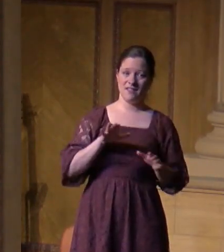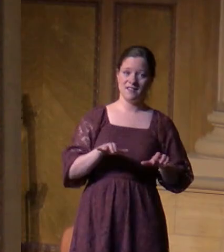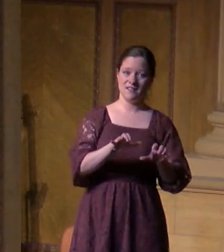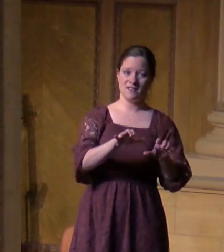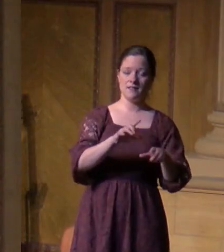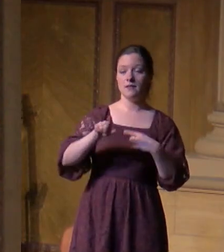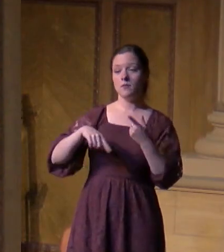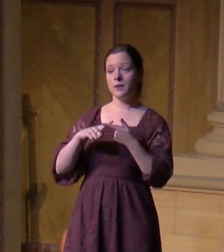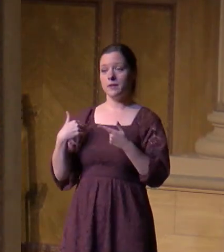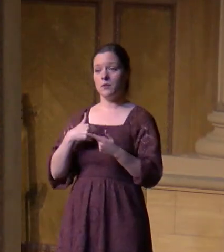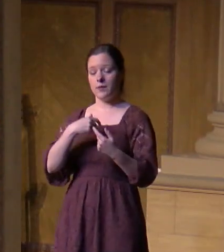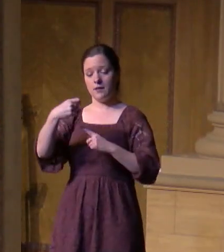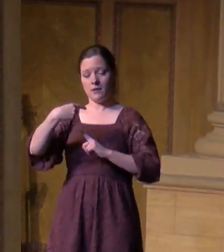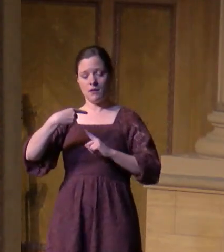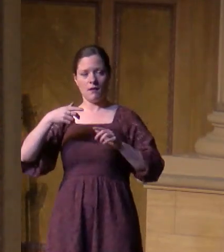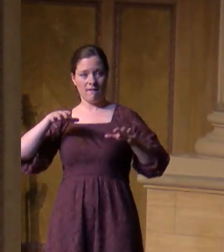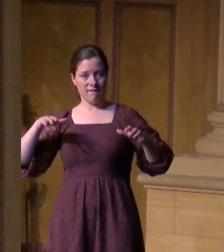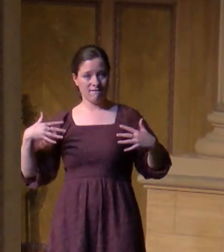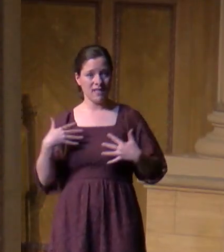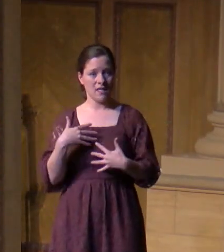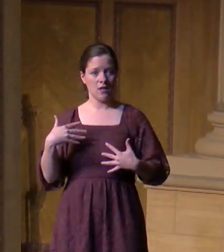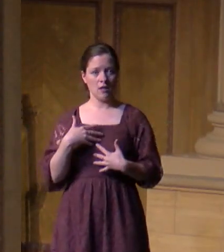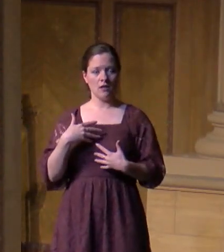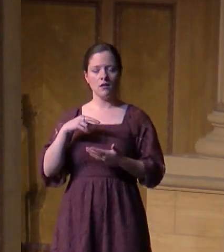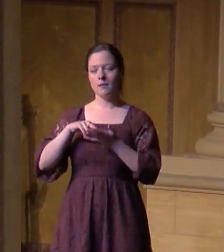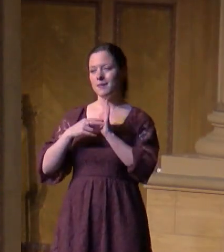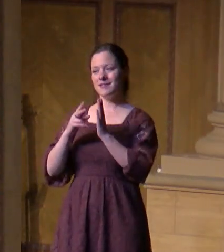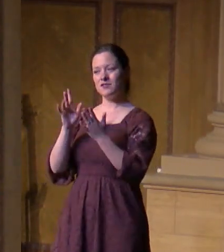by fear Jesus is not our king